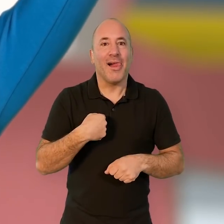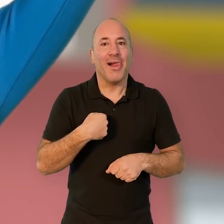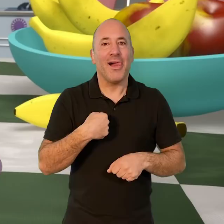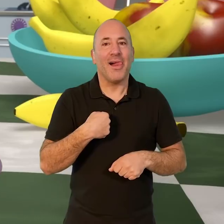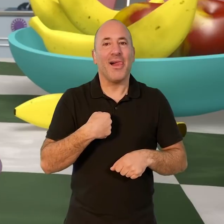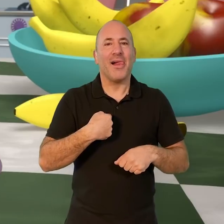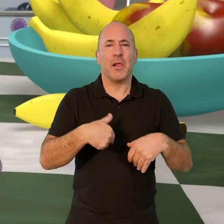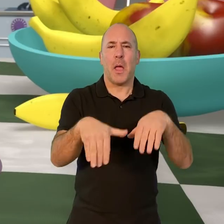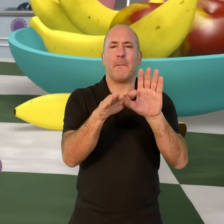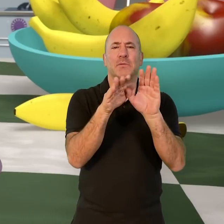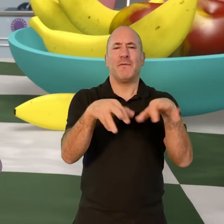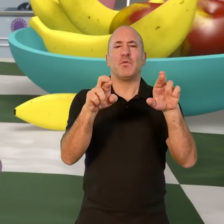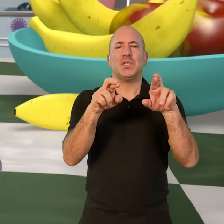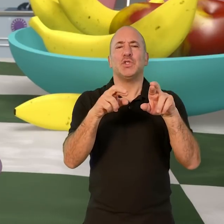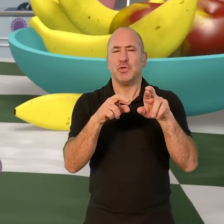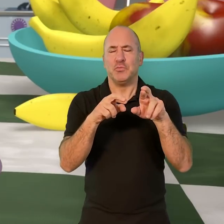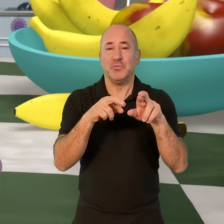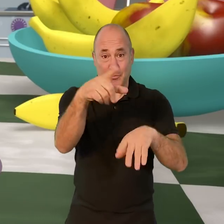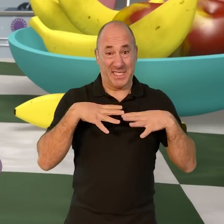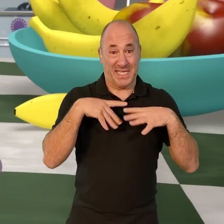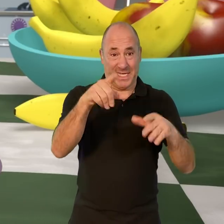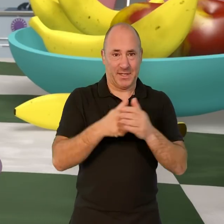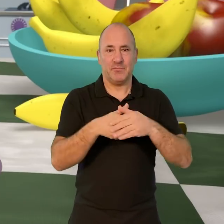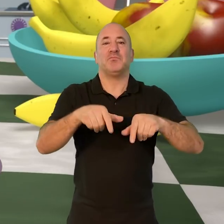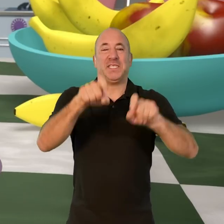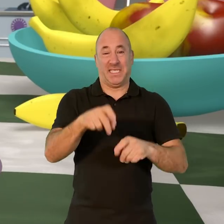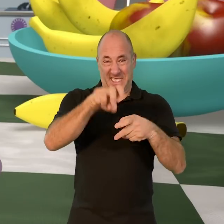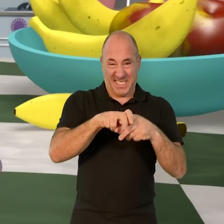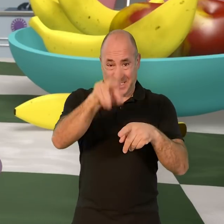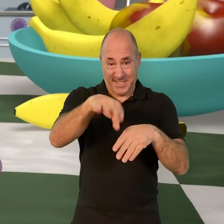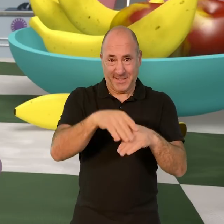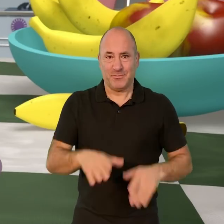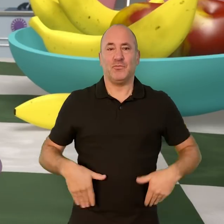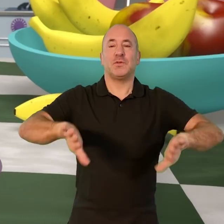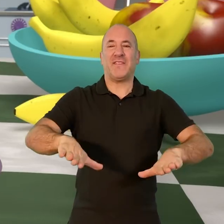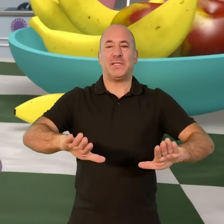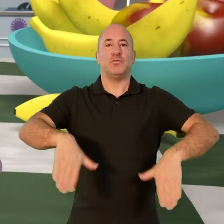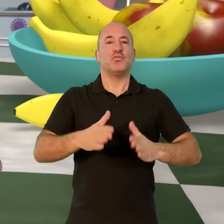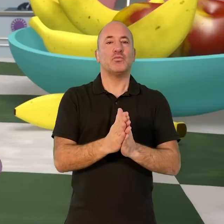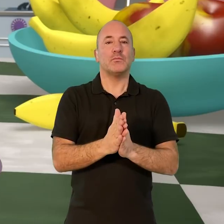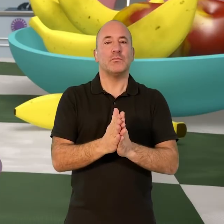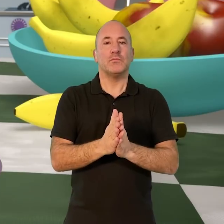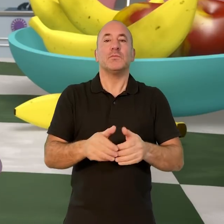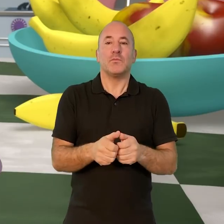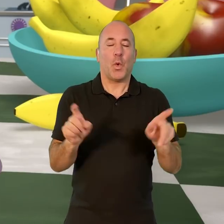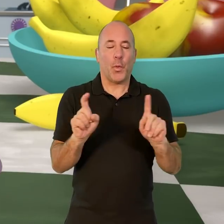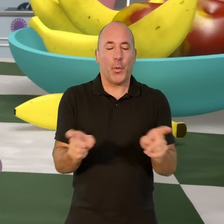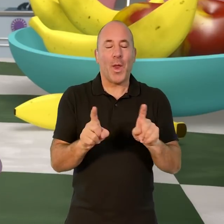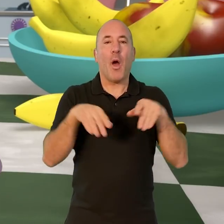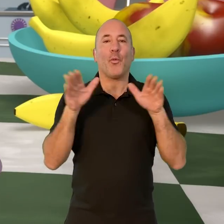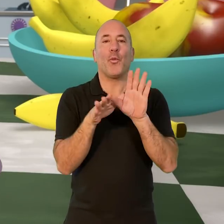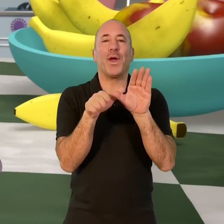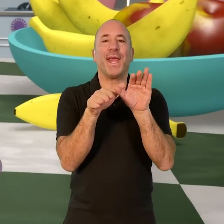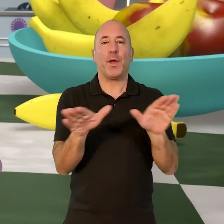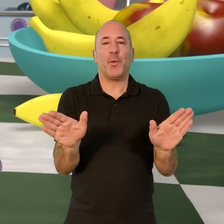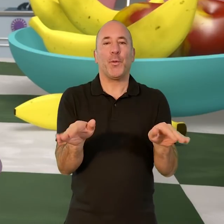bicycle. The Butterfly of Wishes gets ready, sitting on your bottoms, joining the soles of your feet together.